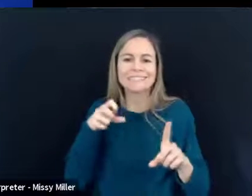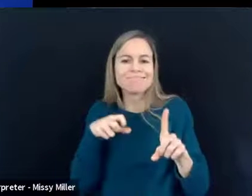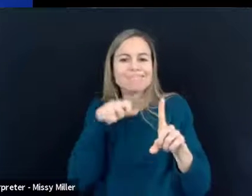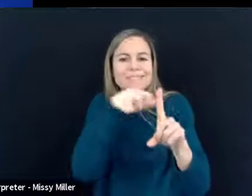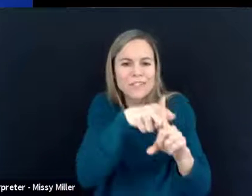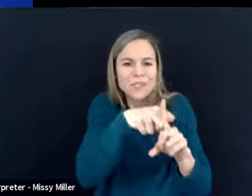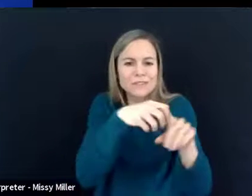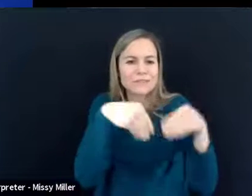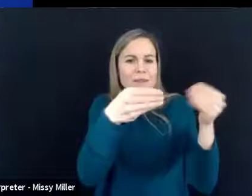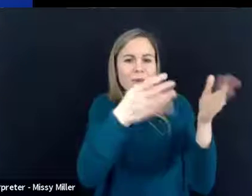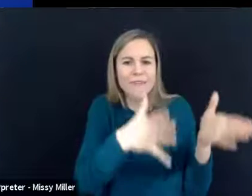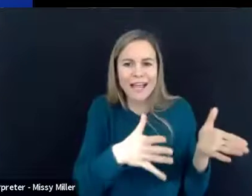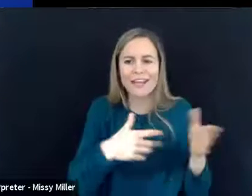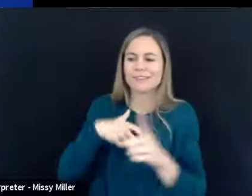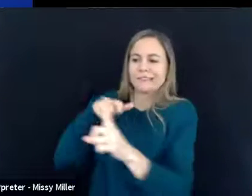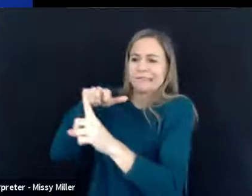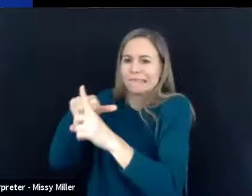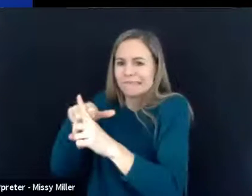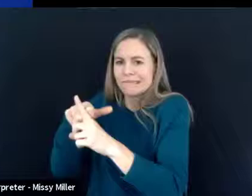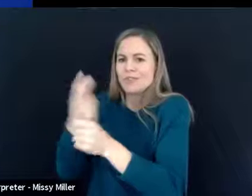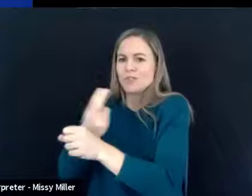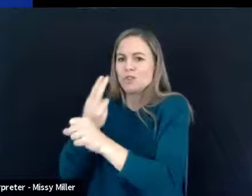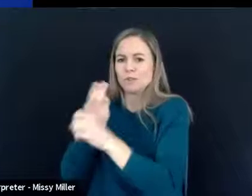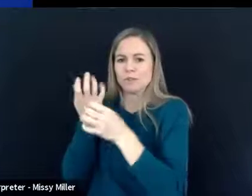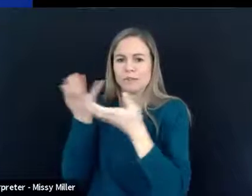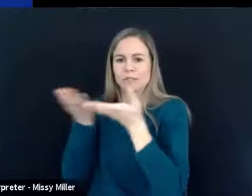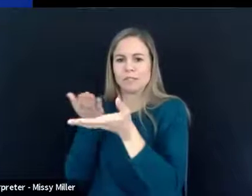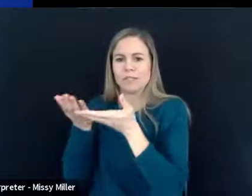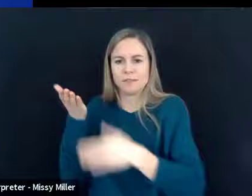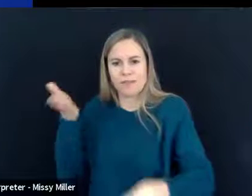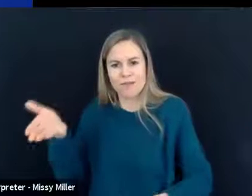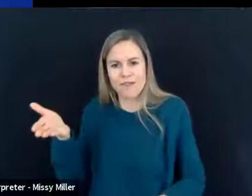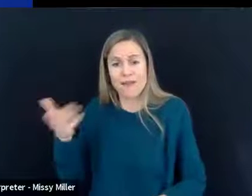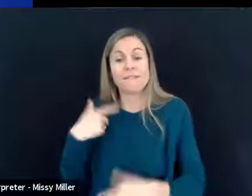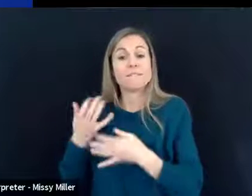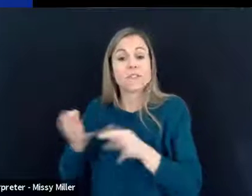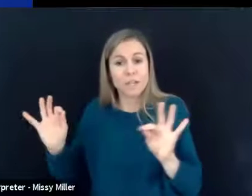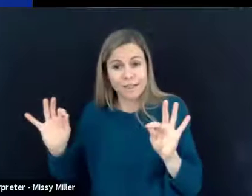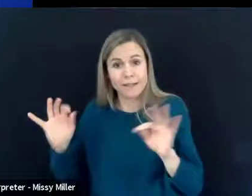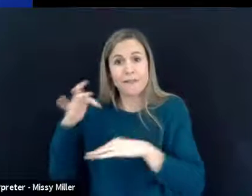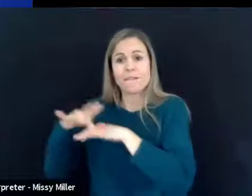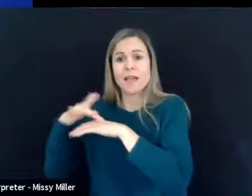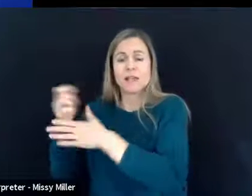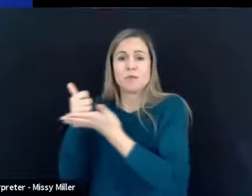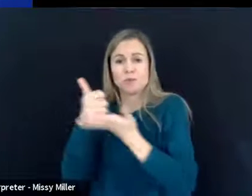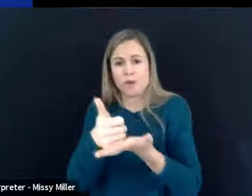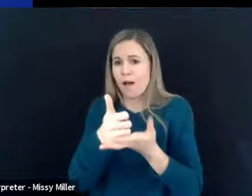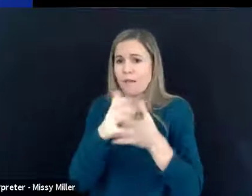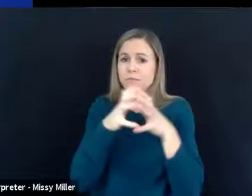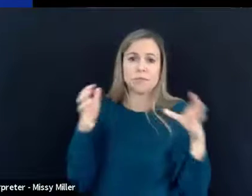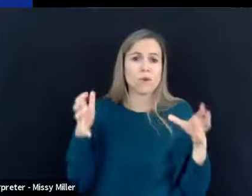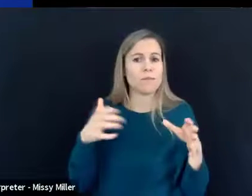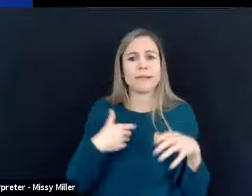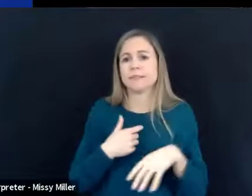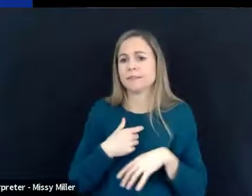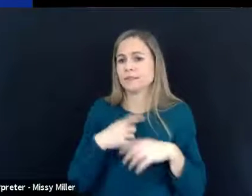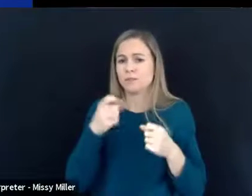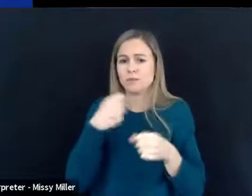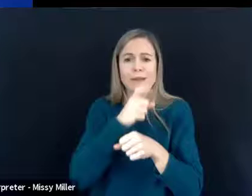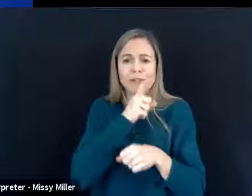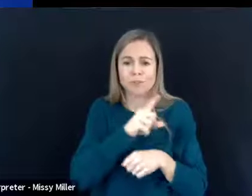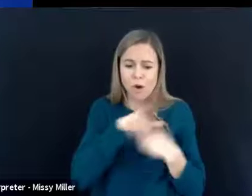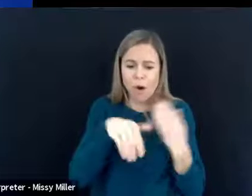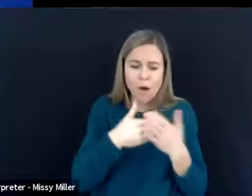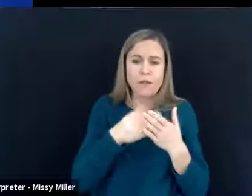providers, utilize the services that are there. They're free. They're available to help out to ensure that our consumers, our students do get